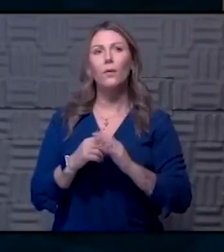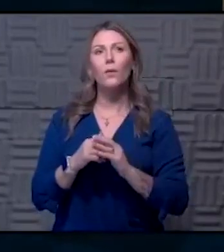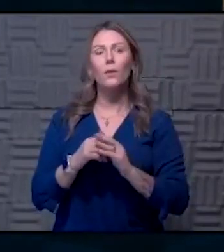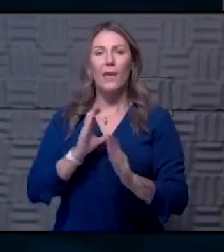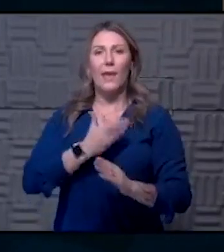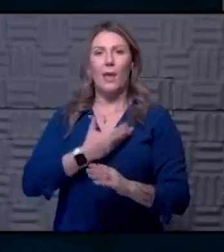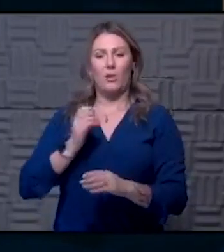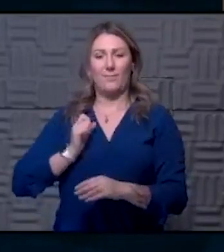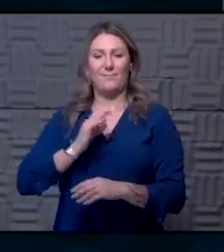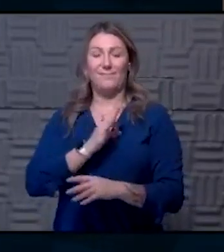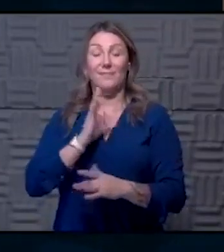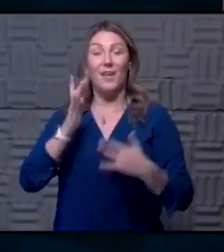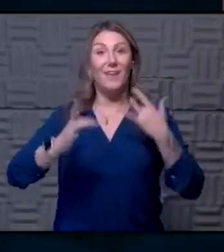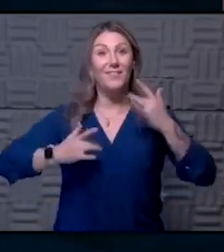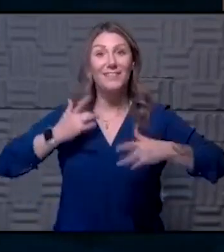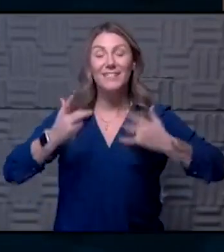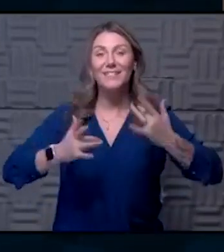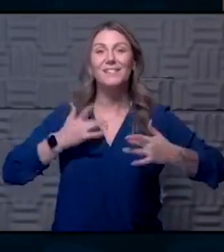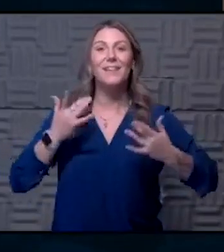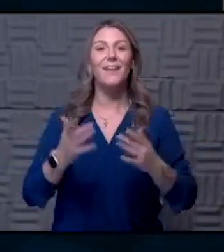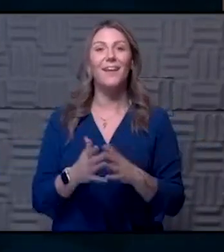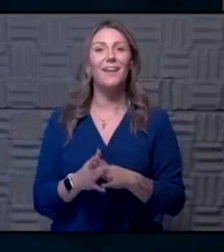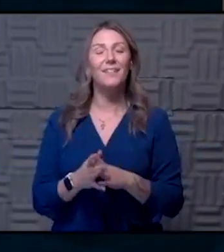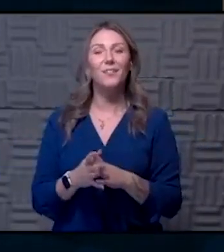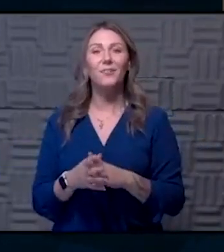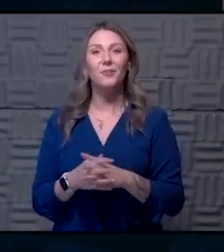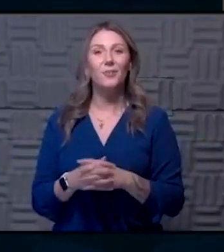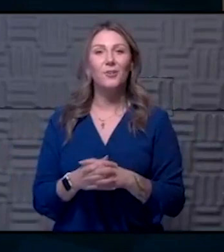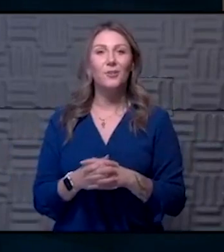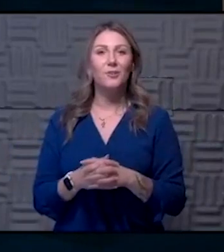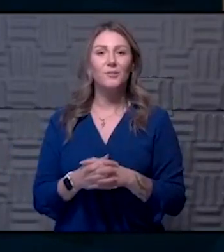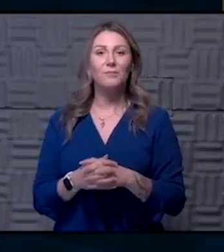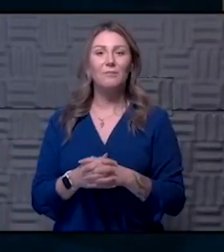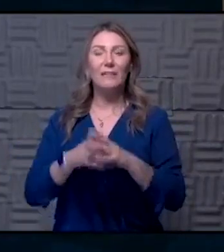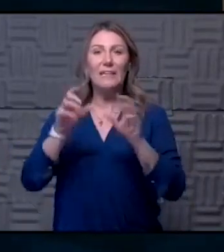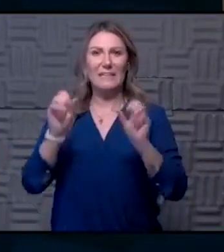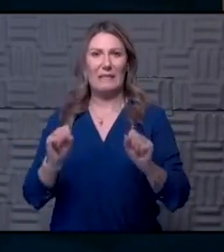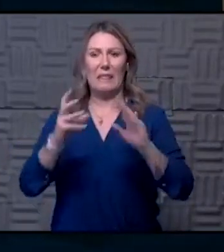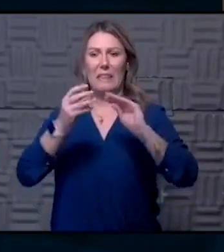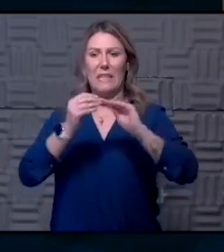Our staff is excited that we've been able to cut those